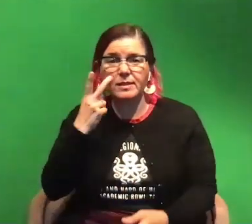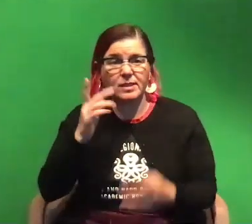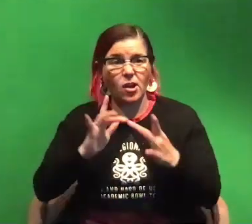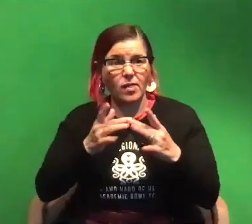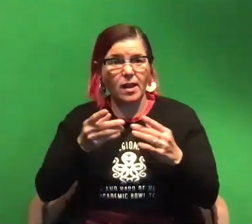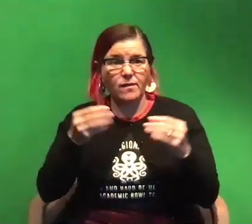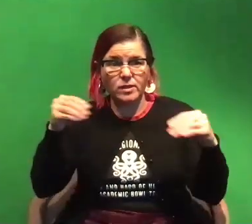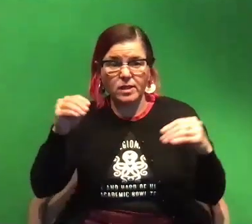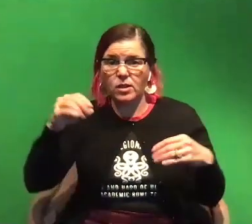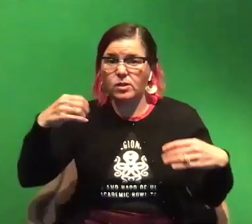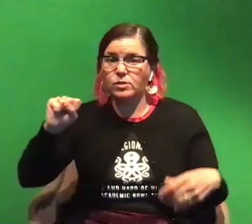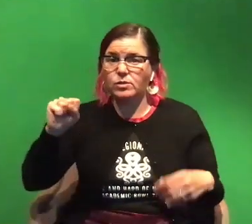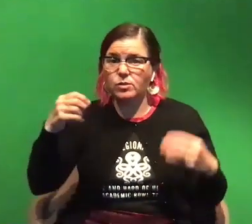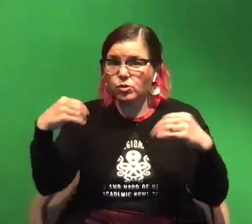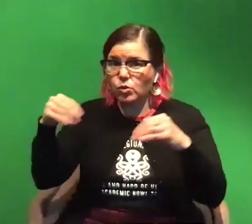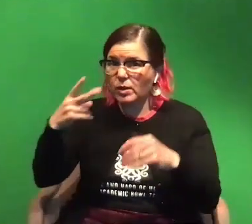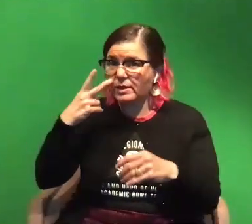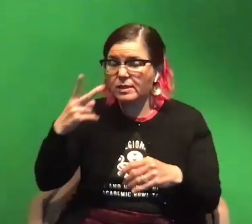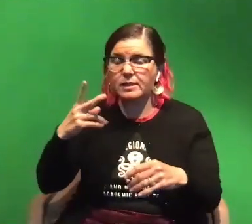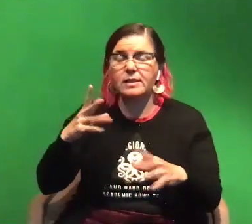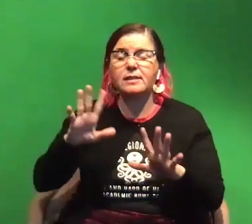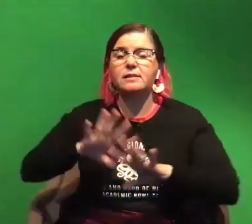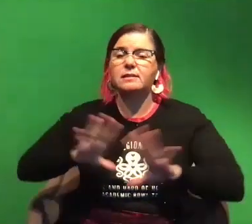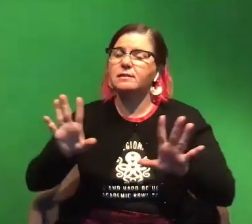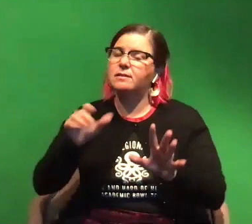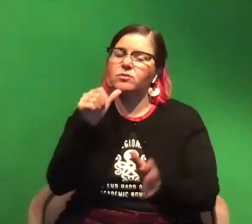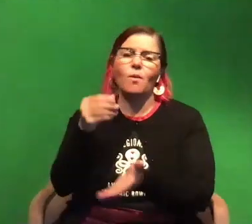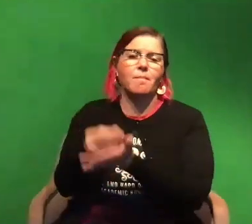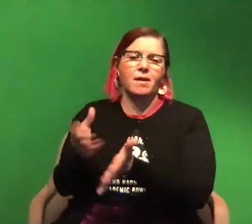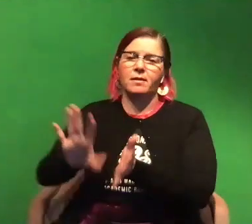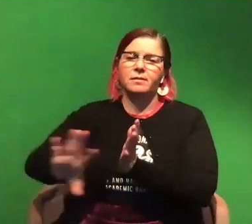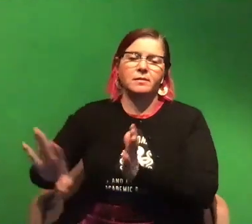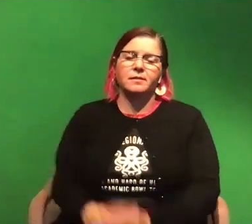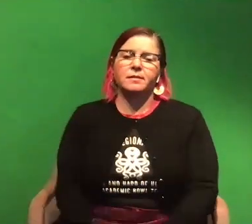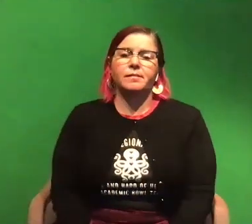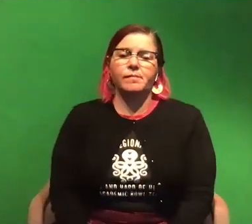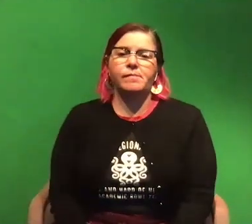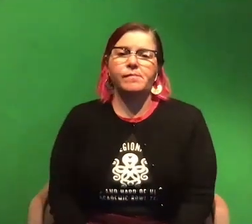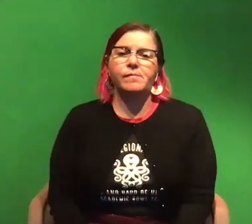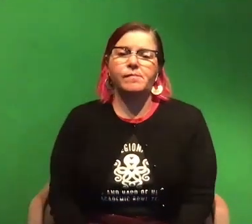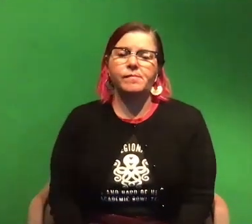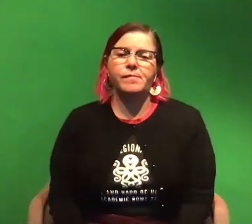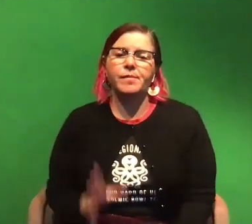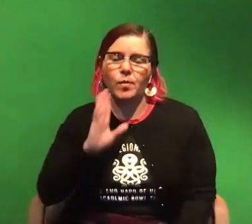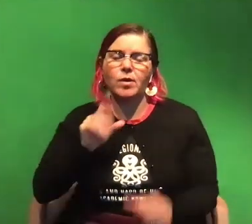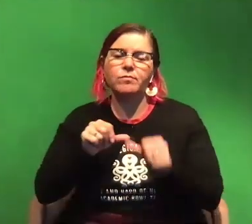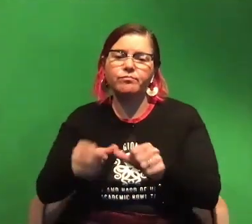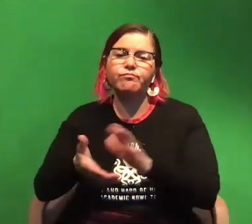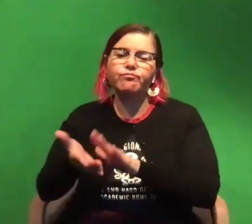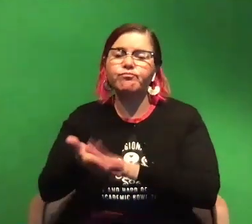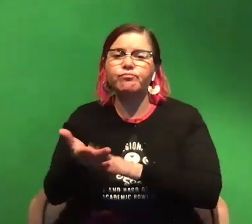or at a store, please do the species a favor and don't purchase it, because you're just basically